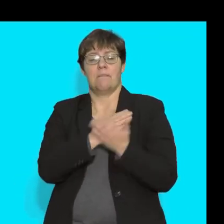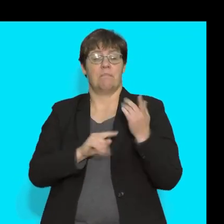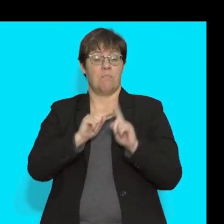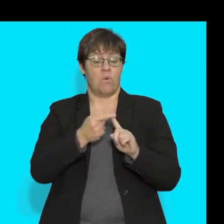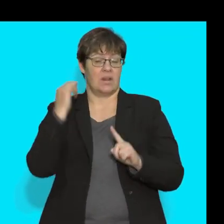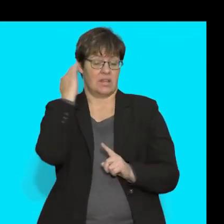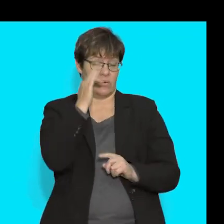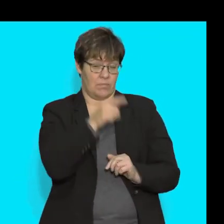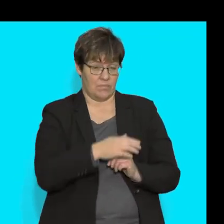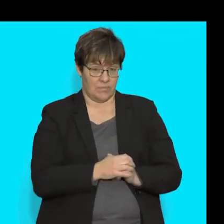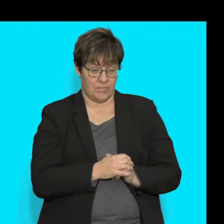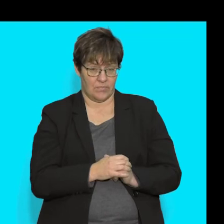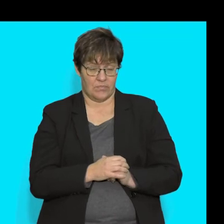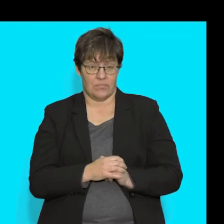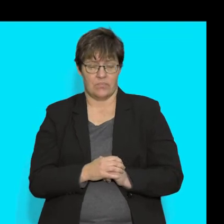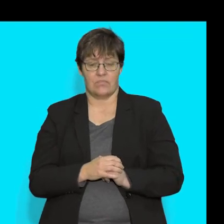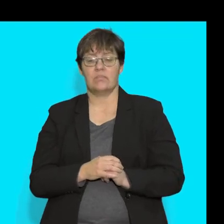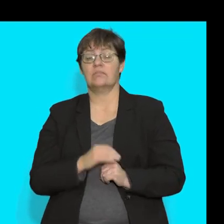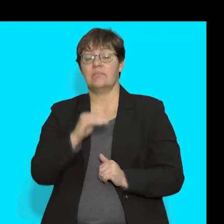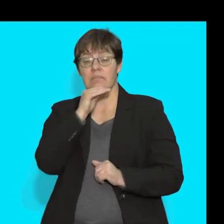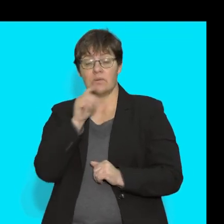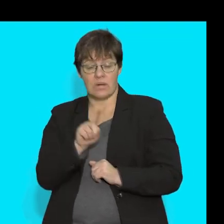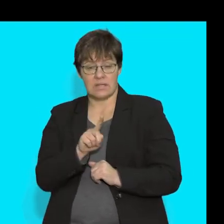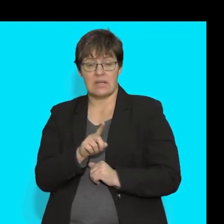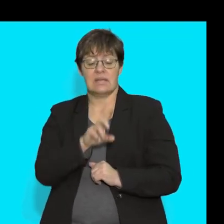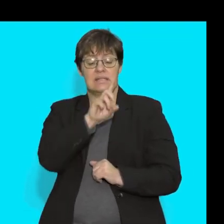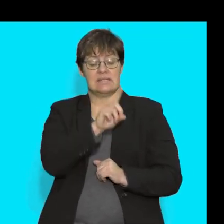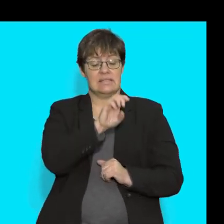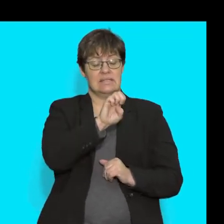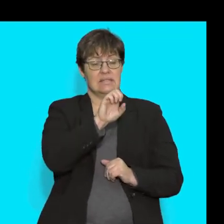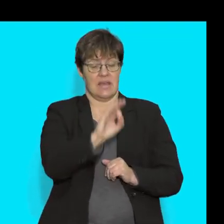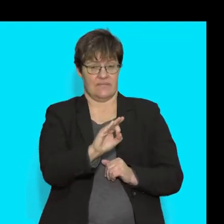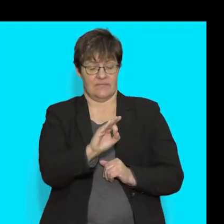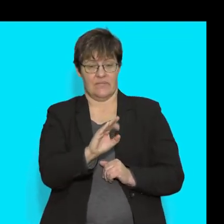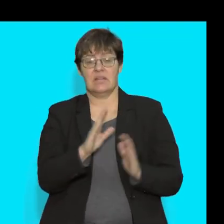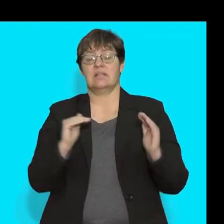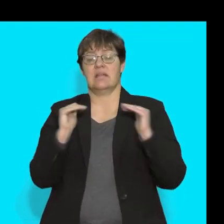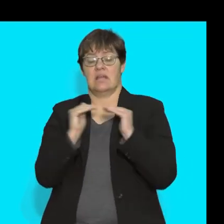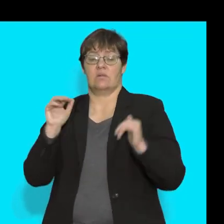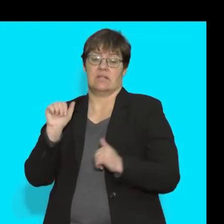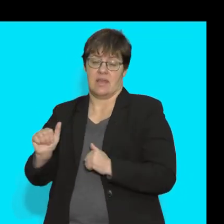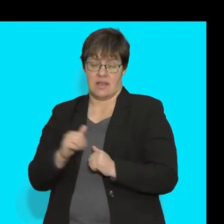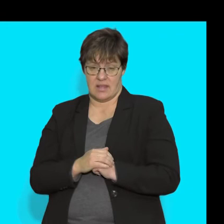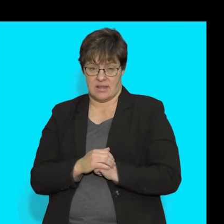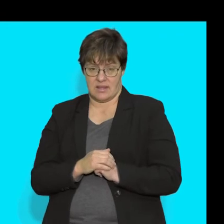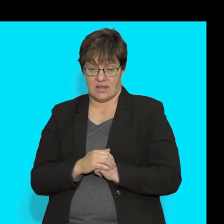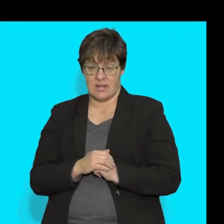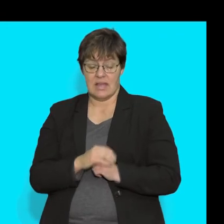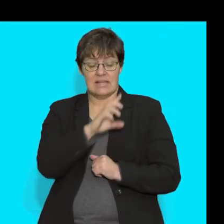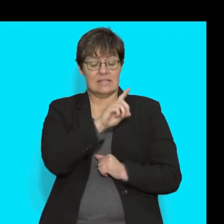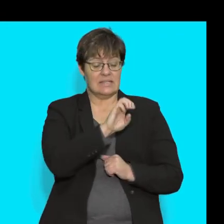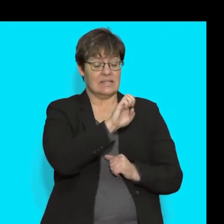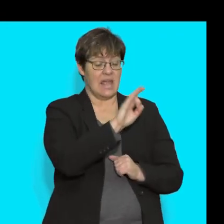Midpoint theorem there. And then as a result, it simply means that DEF is actually equal to A. And